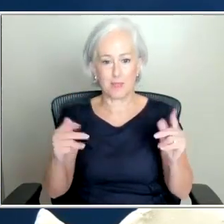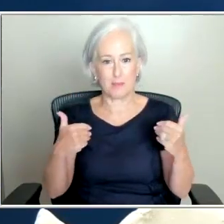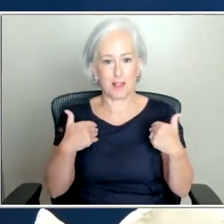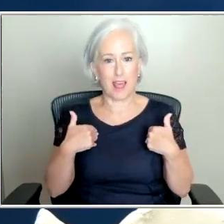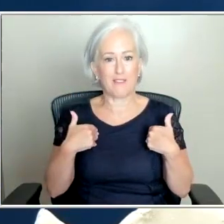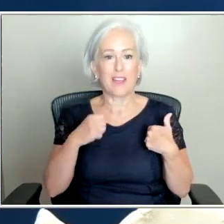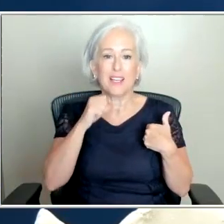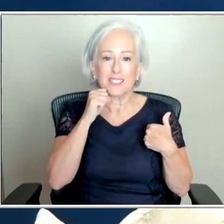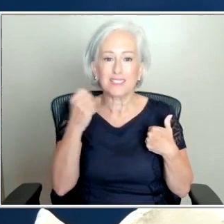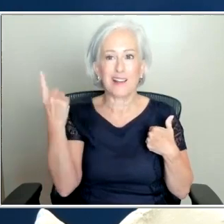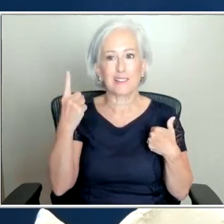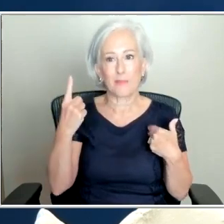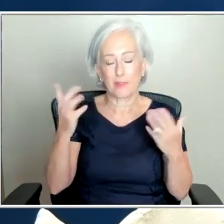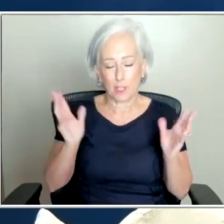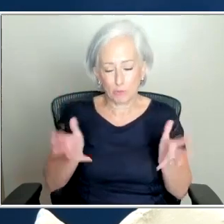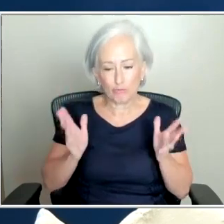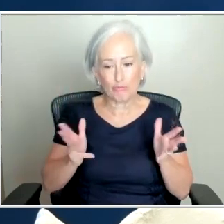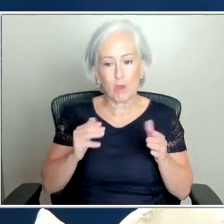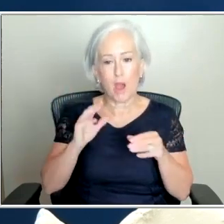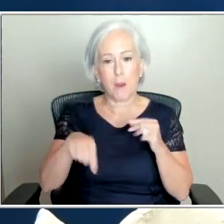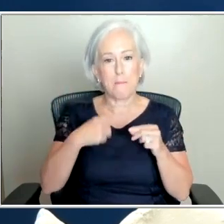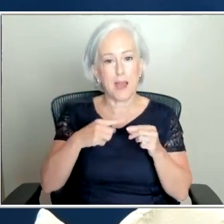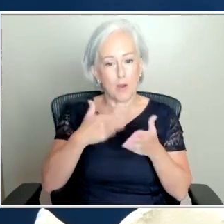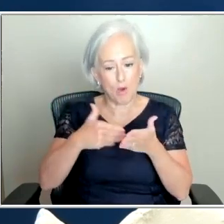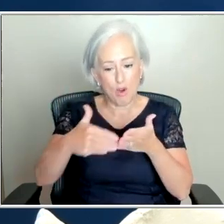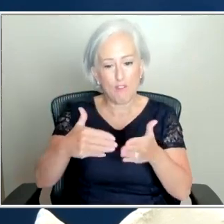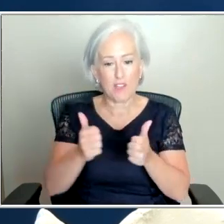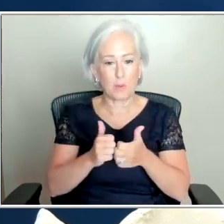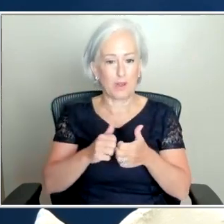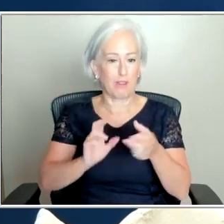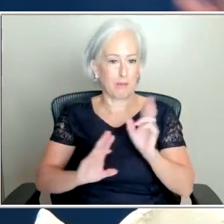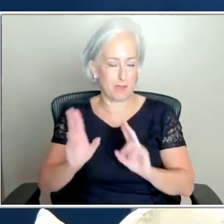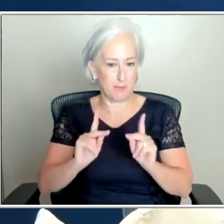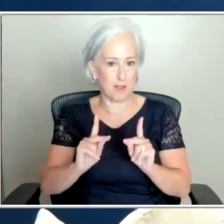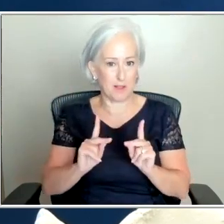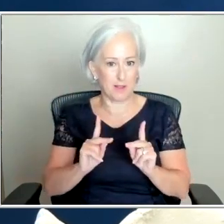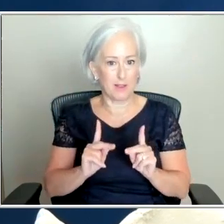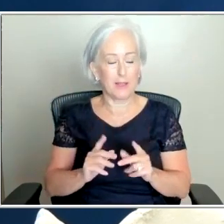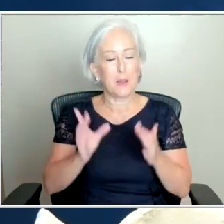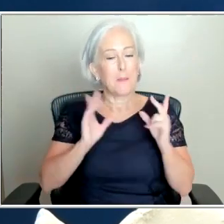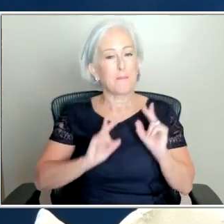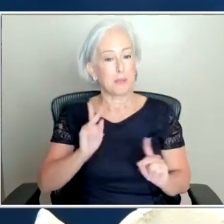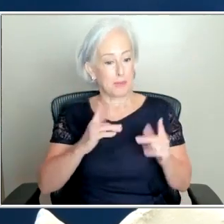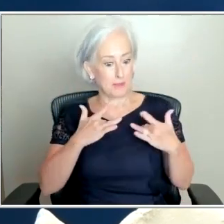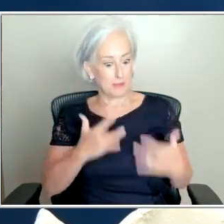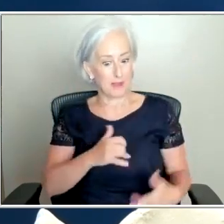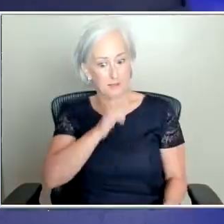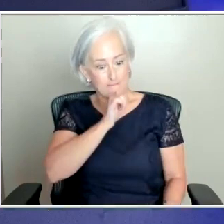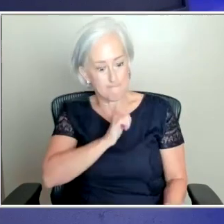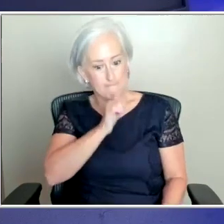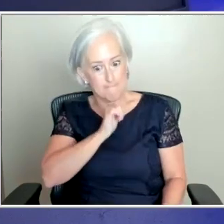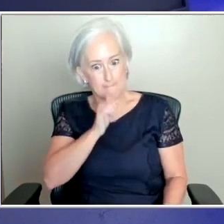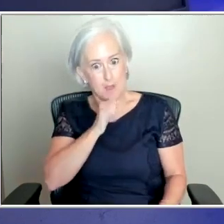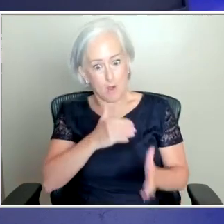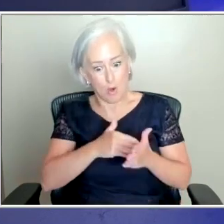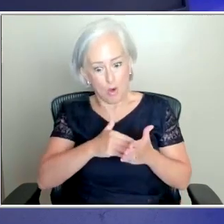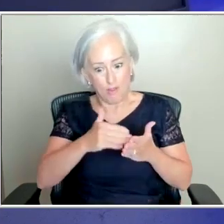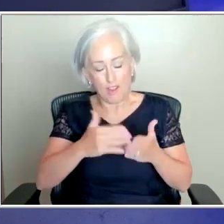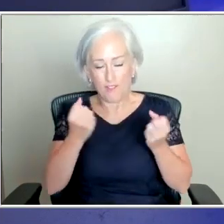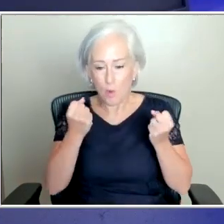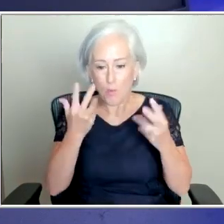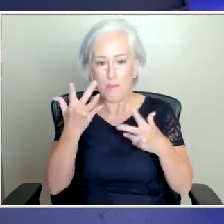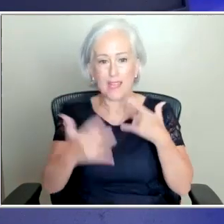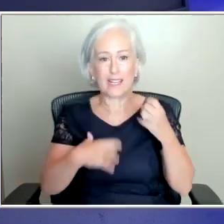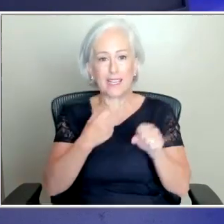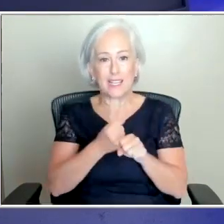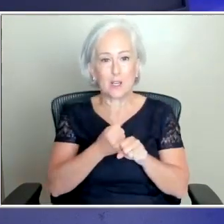many people suffer for so many years before they come to see me and before they come to see Dr. McCulloch. And when we say suffer from it, are we